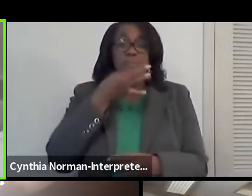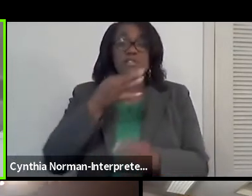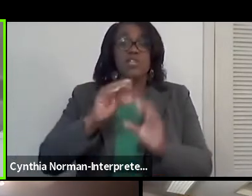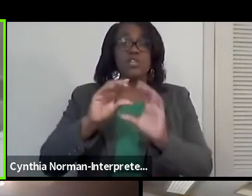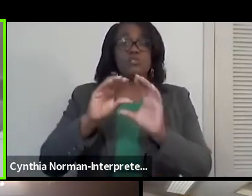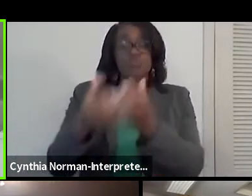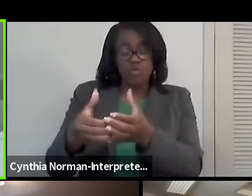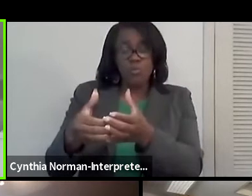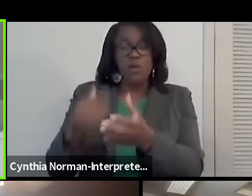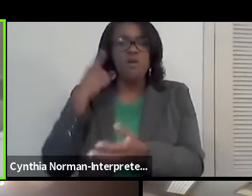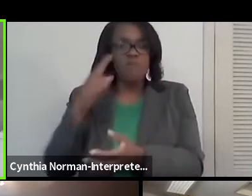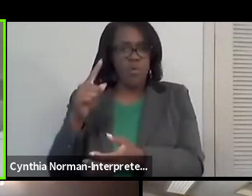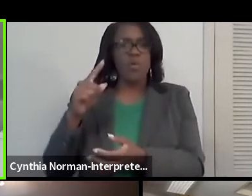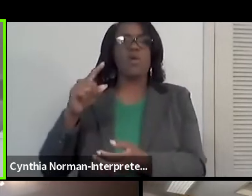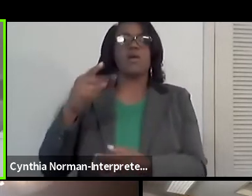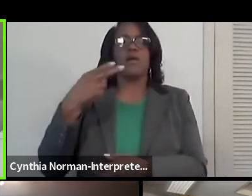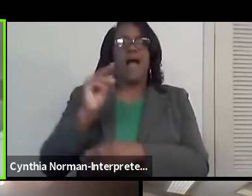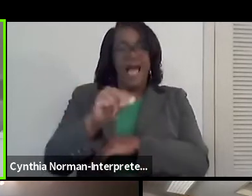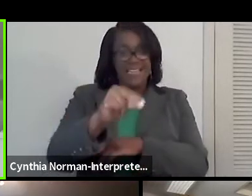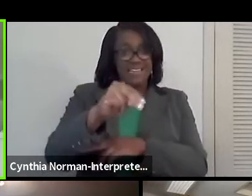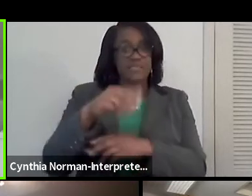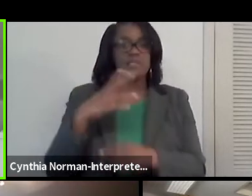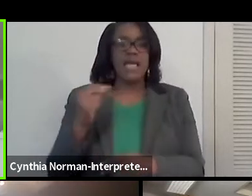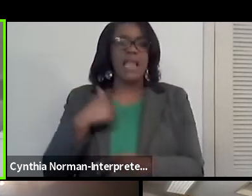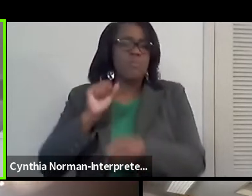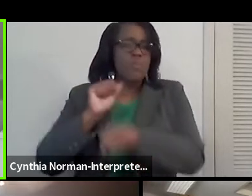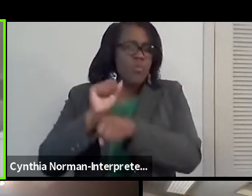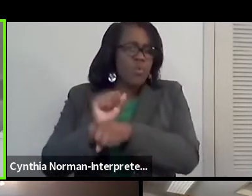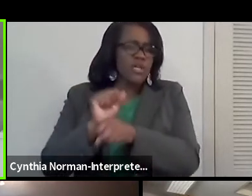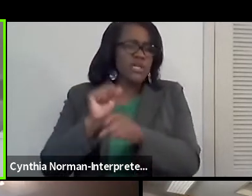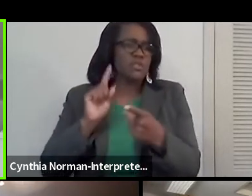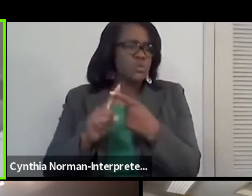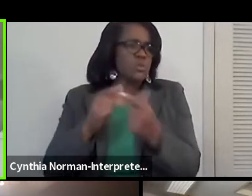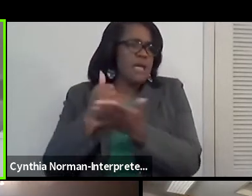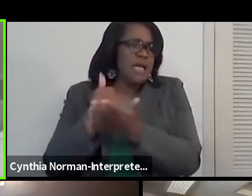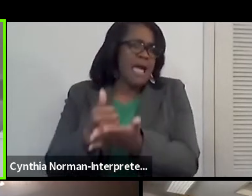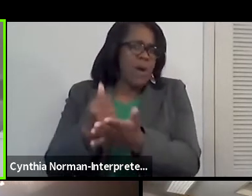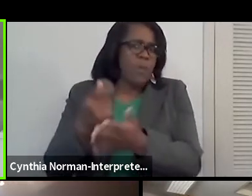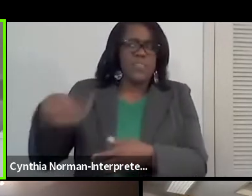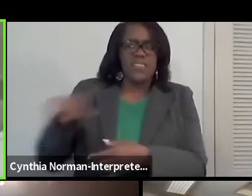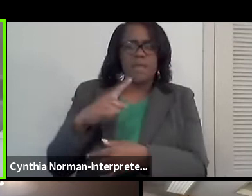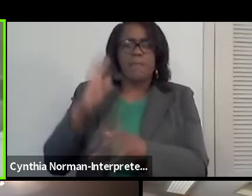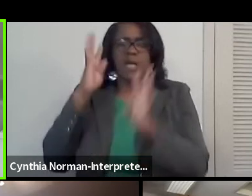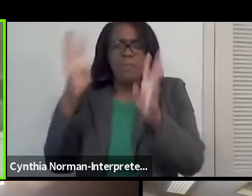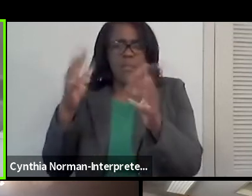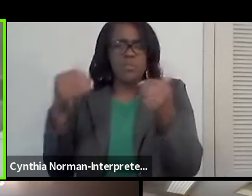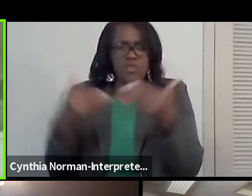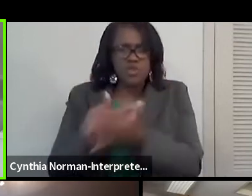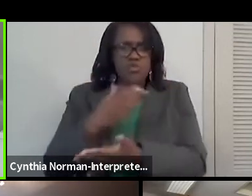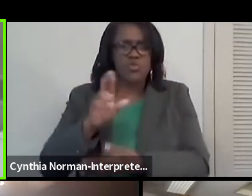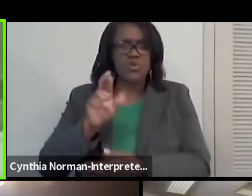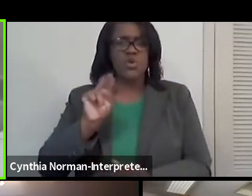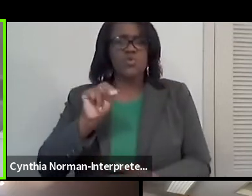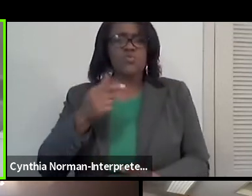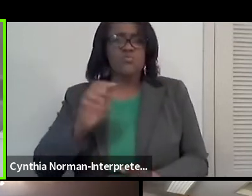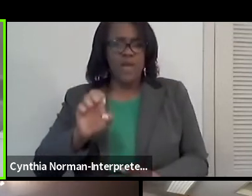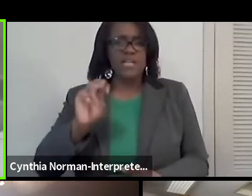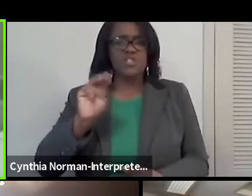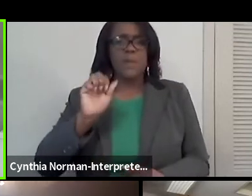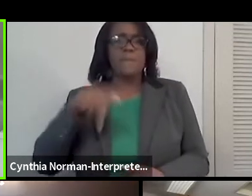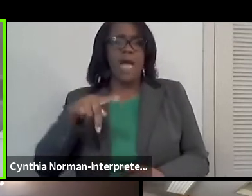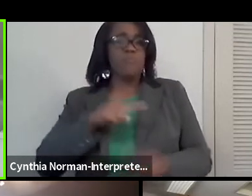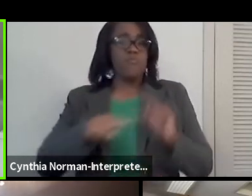specialist group. And I'm working right now on helping them to come up with the new range maps for all four hyena species. There